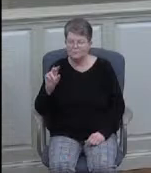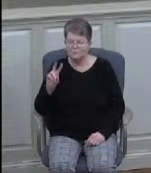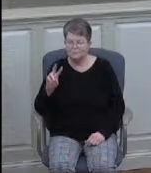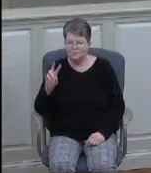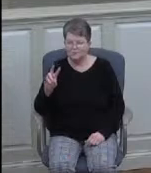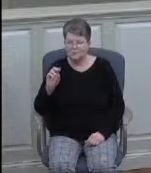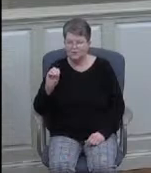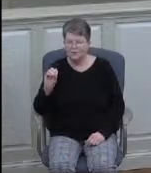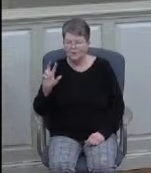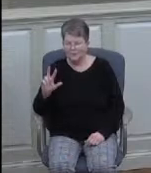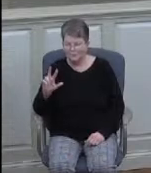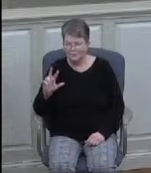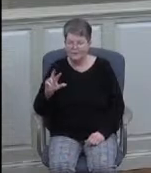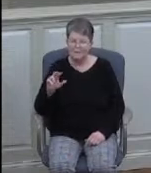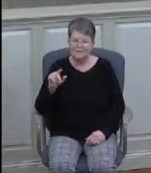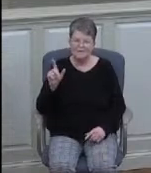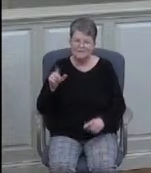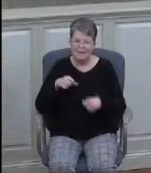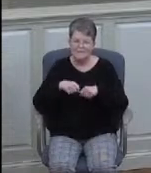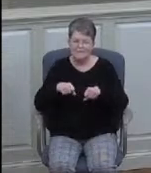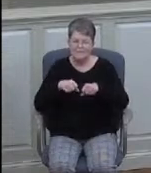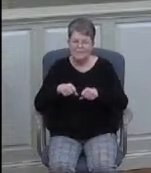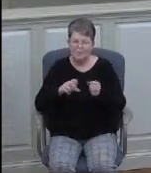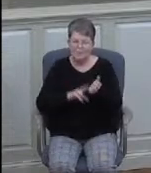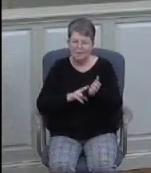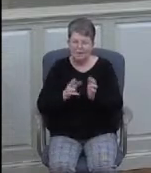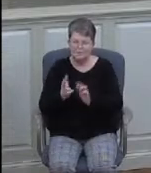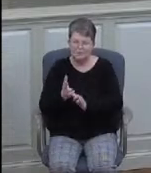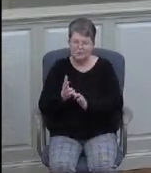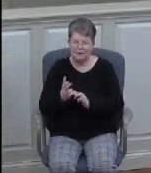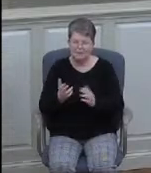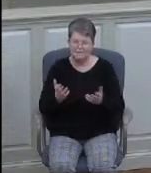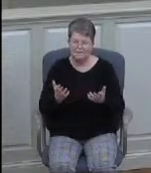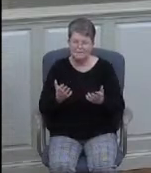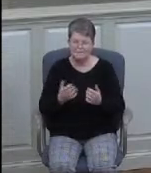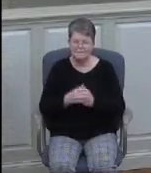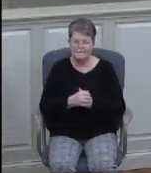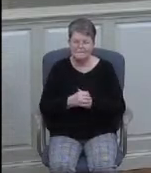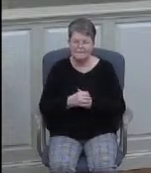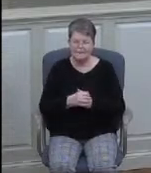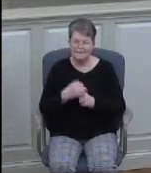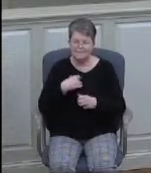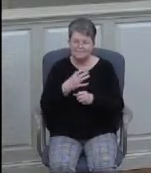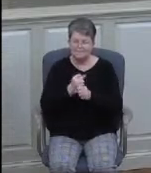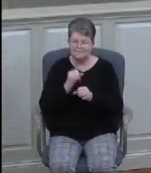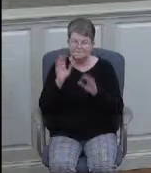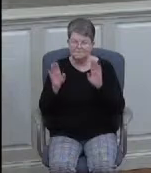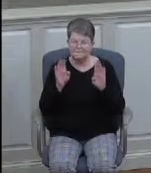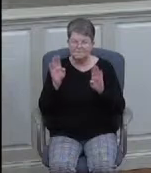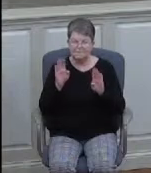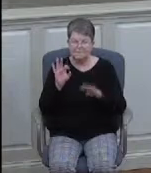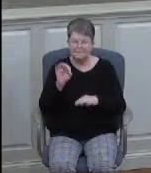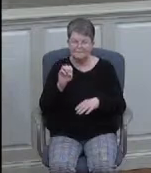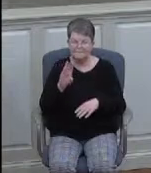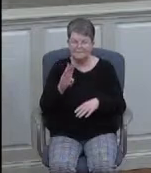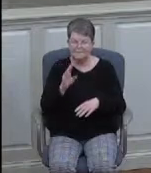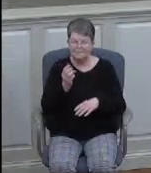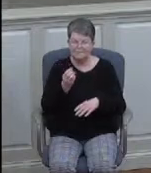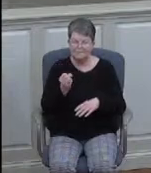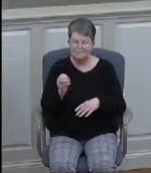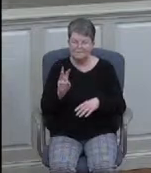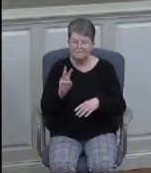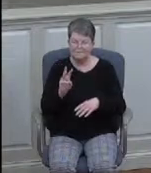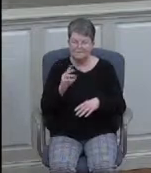2021-02-22-03. This is the mowing contract award. Continue, sir. Yes, we received bids on February 16th for